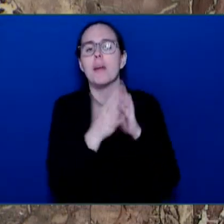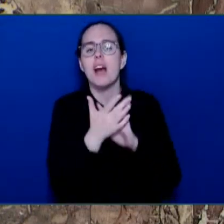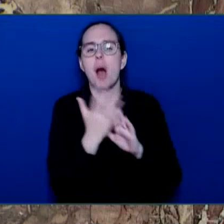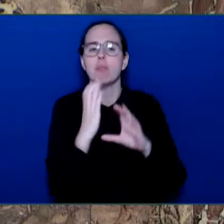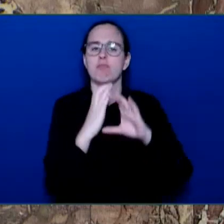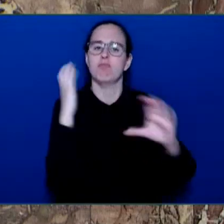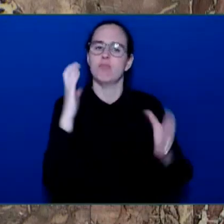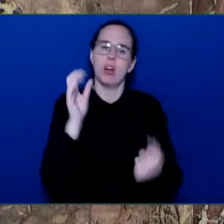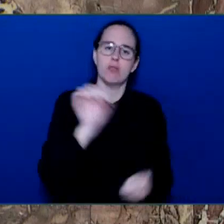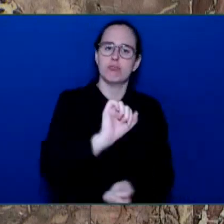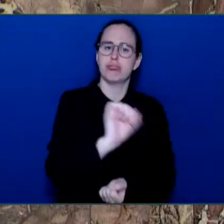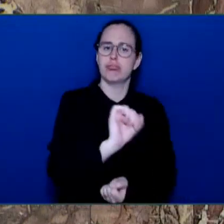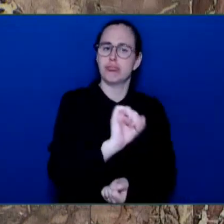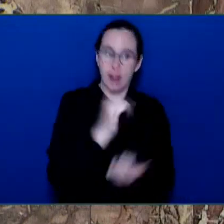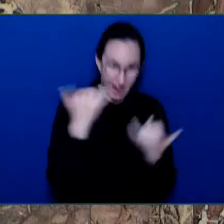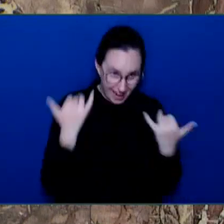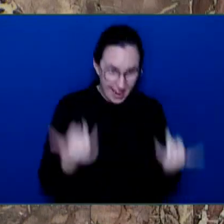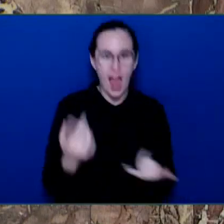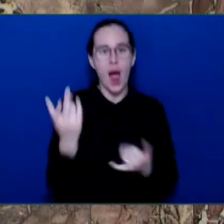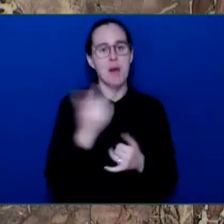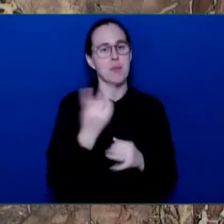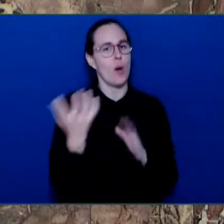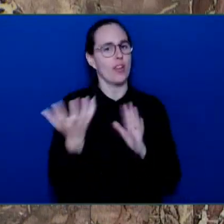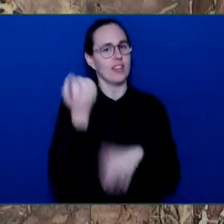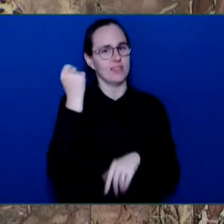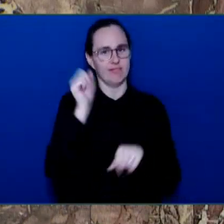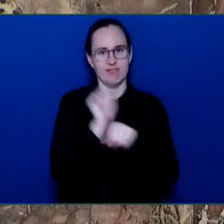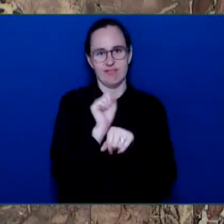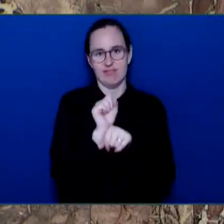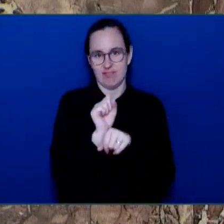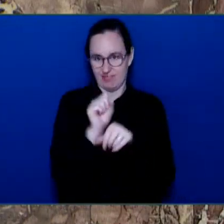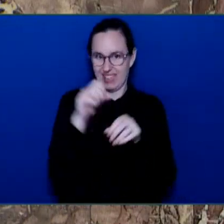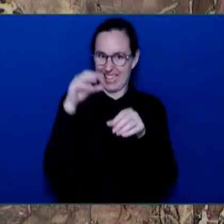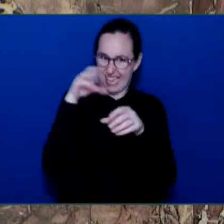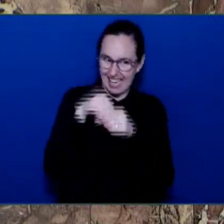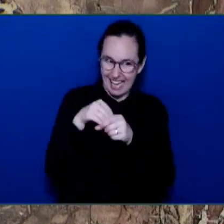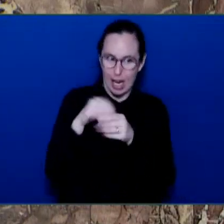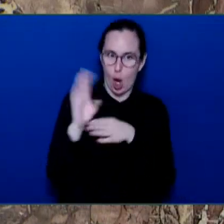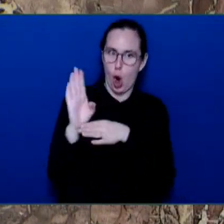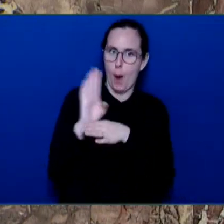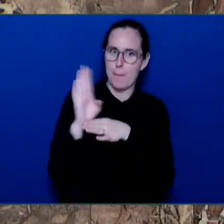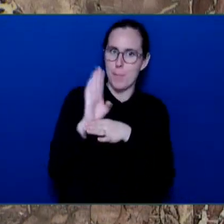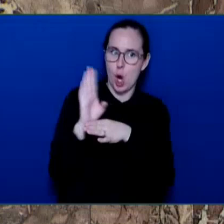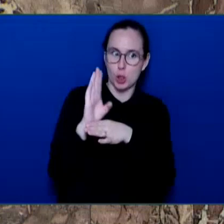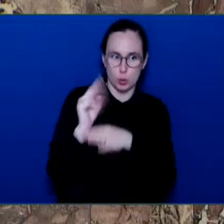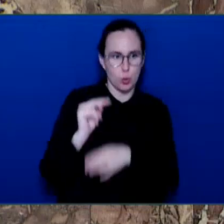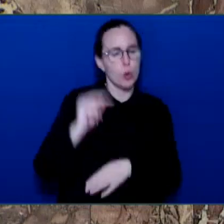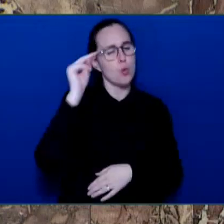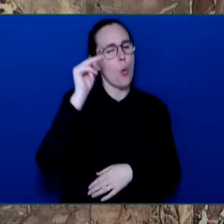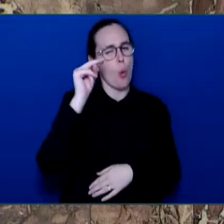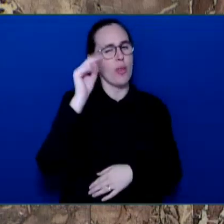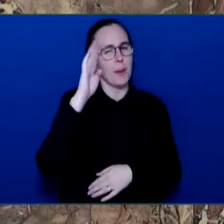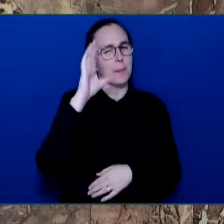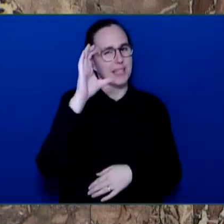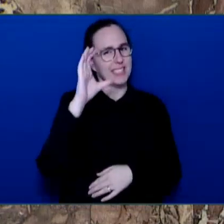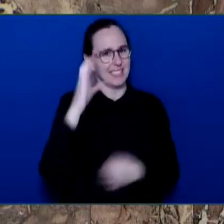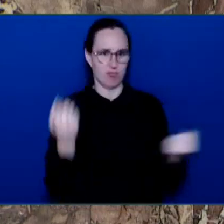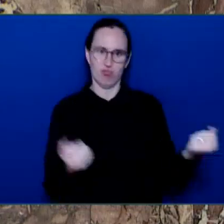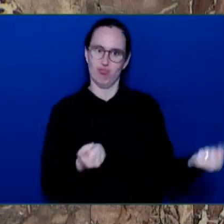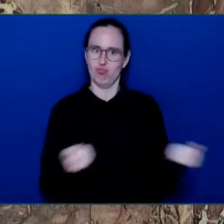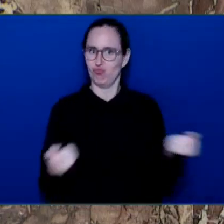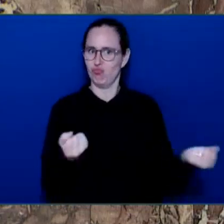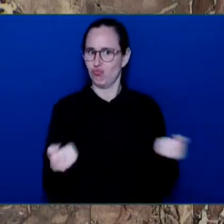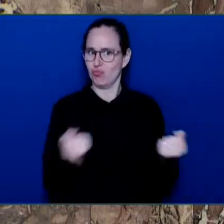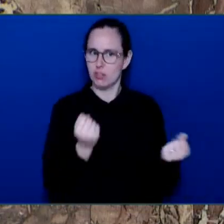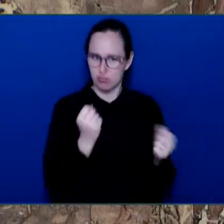needed. That is embedded into our income assistance program too. That's something that the Basic Annual Income Panel asked us to do. That's work we're doing right now, and